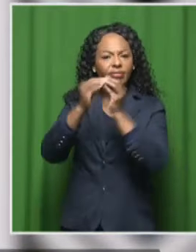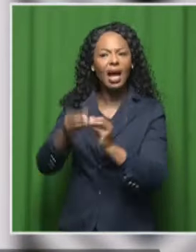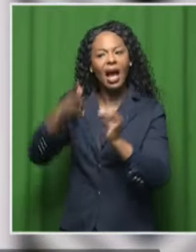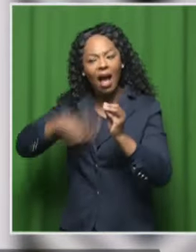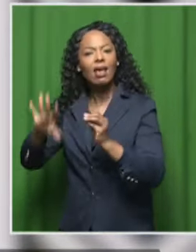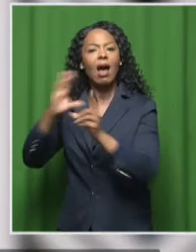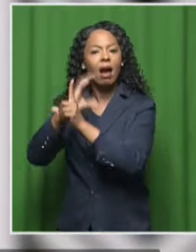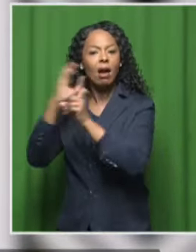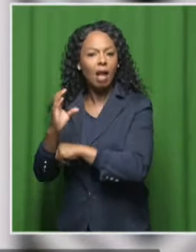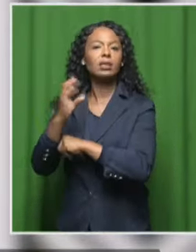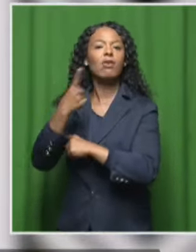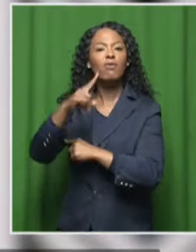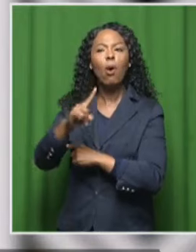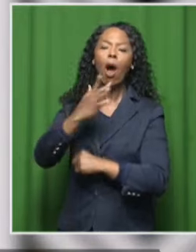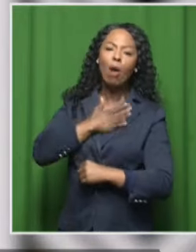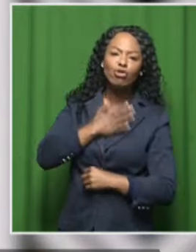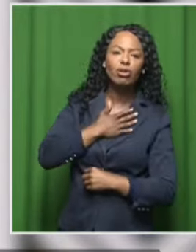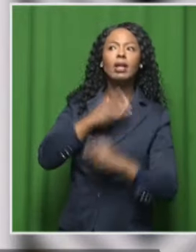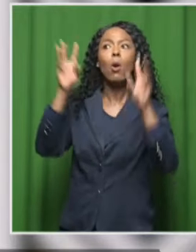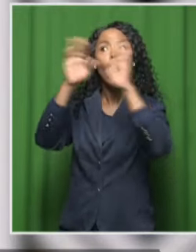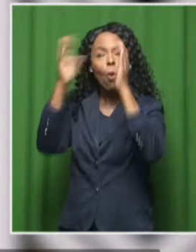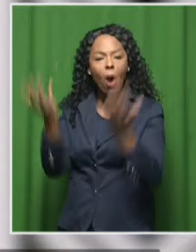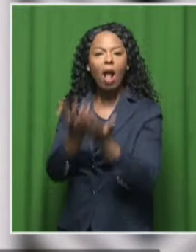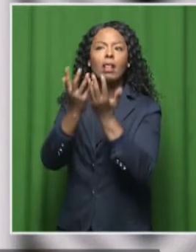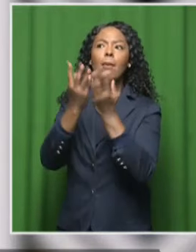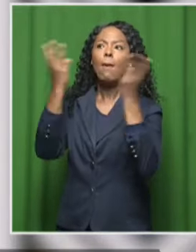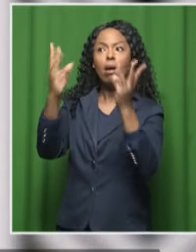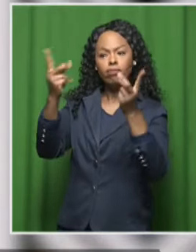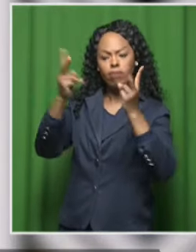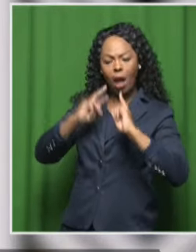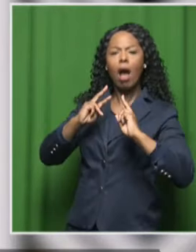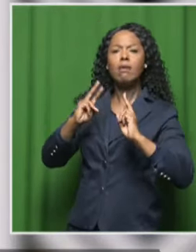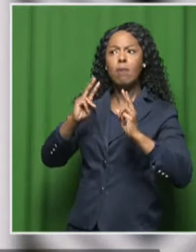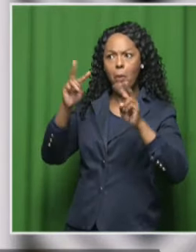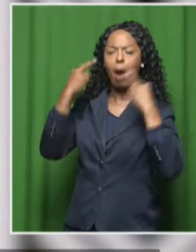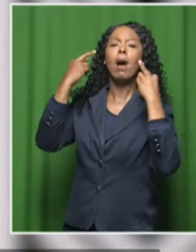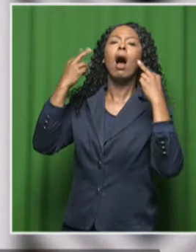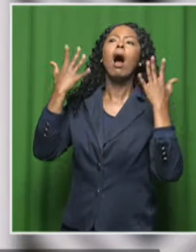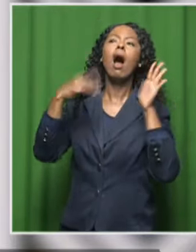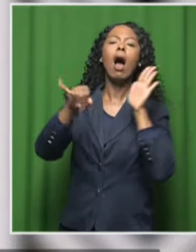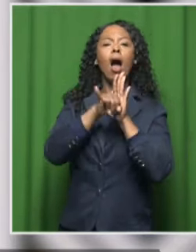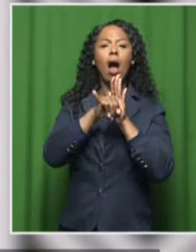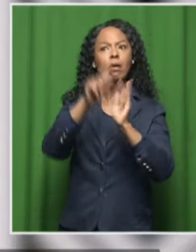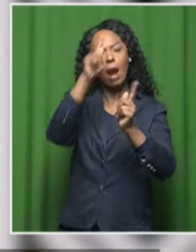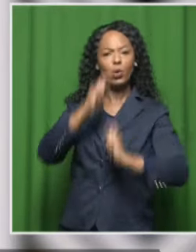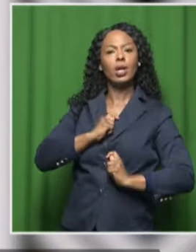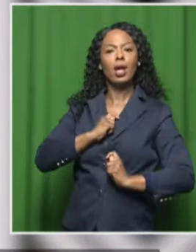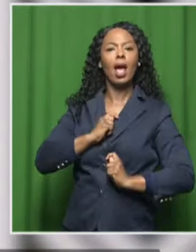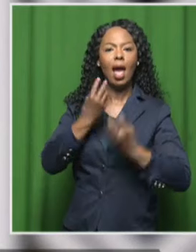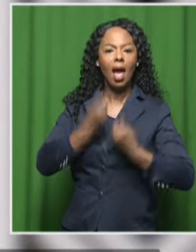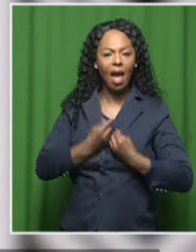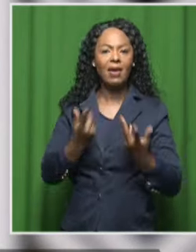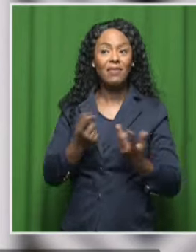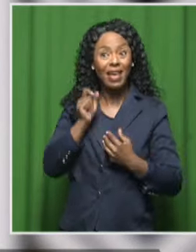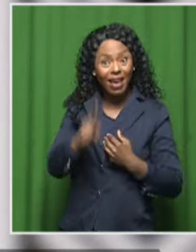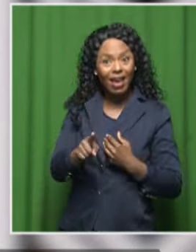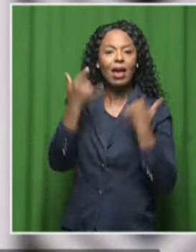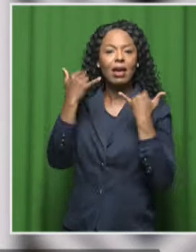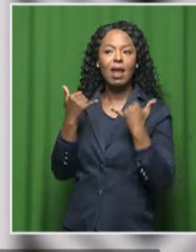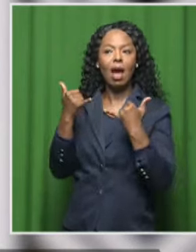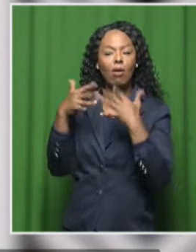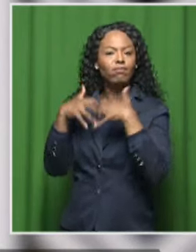and appreciated worldwide. A collaboration with international brands and artists has introduced